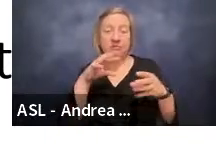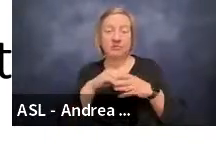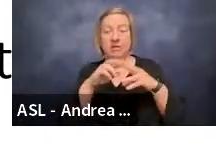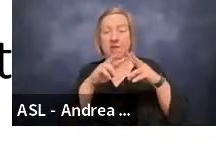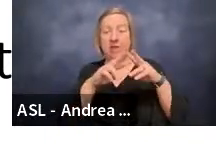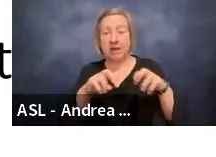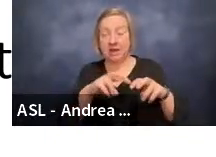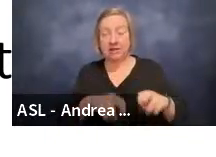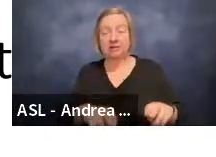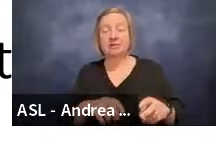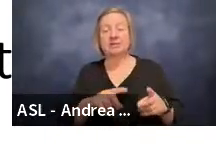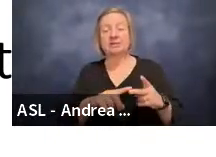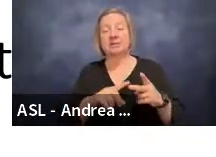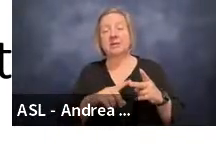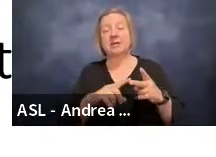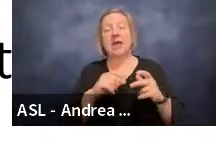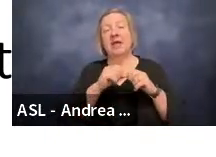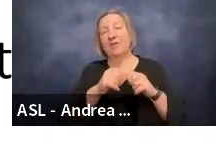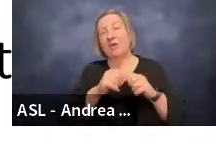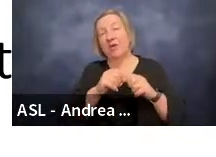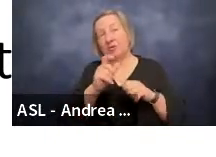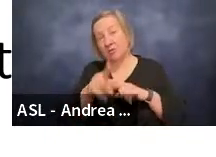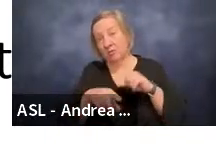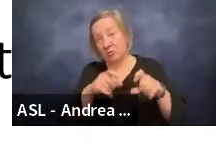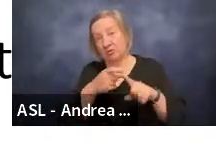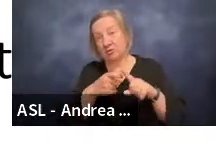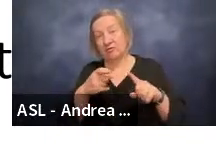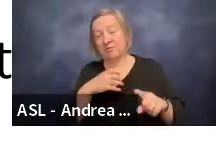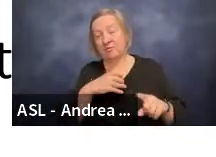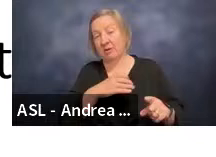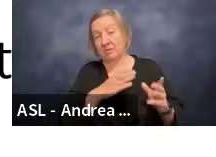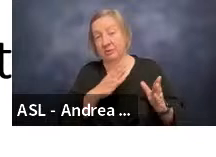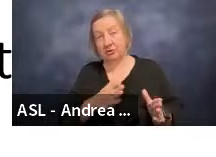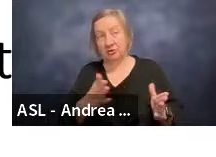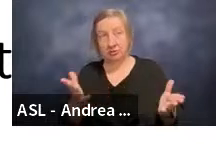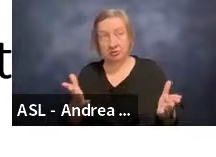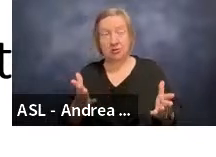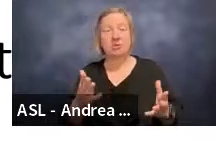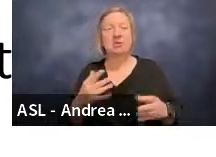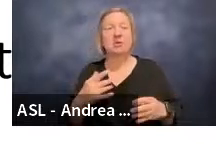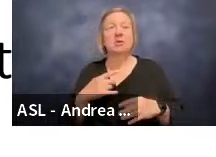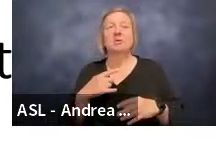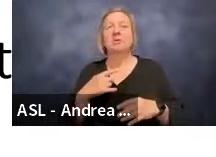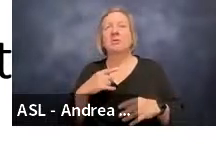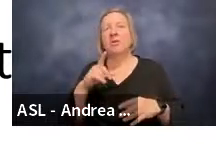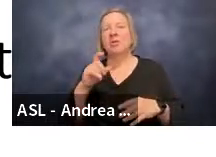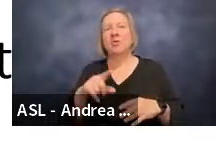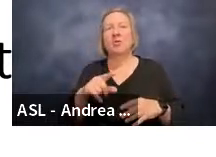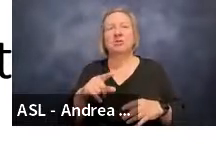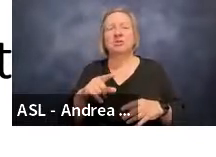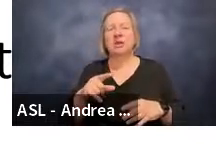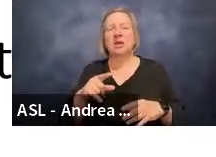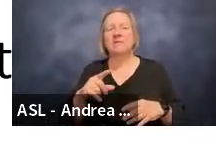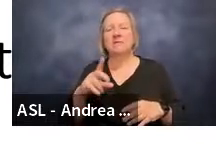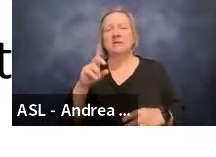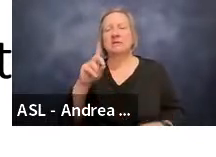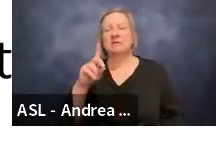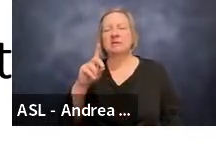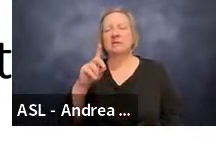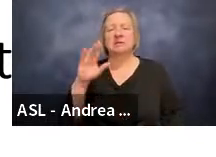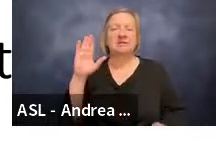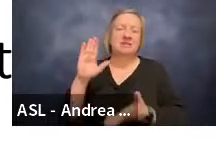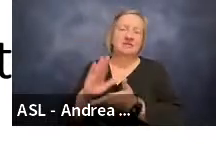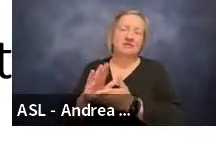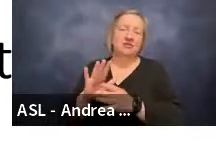analysis as well as the ongoing questions from commissioners is around that question of diversion that Travis